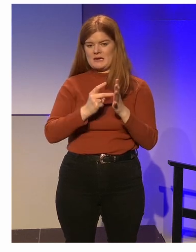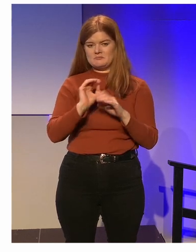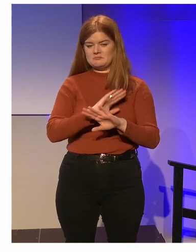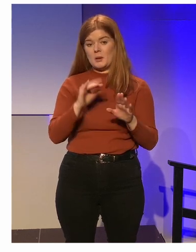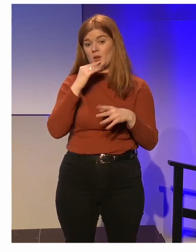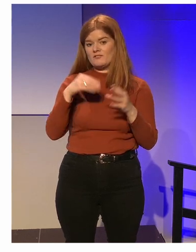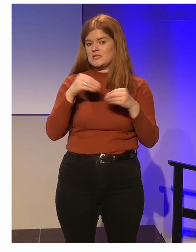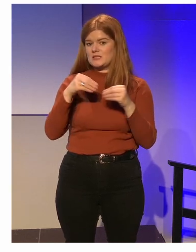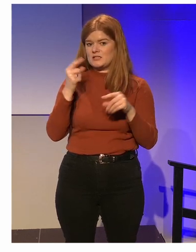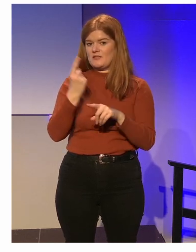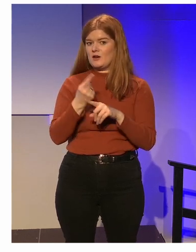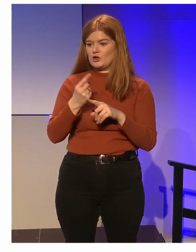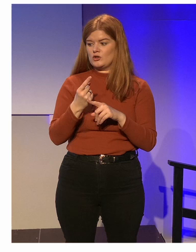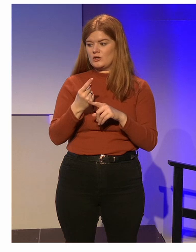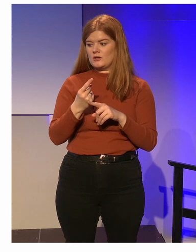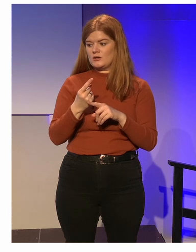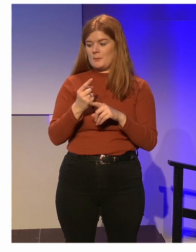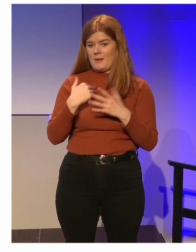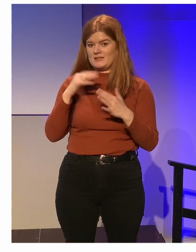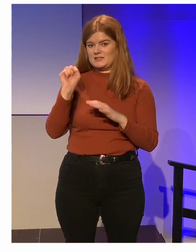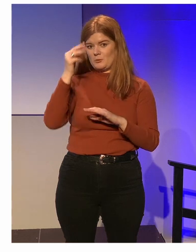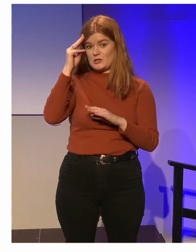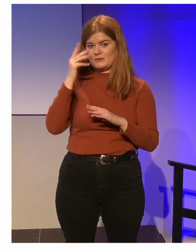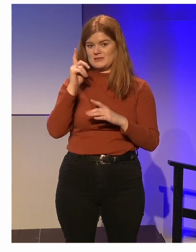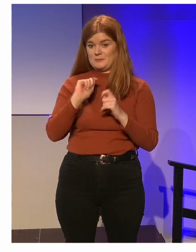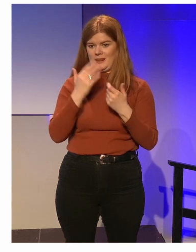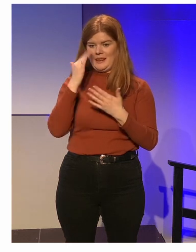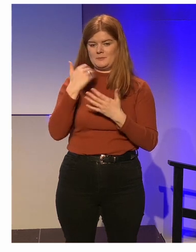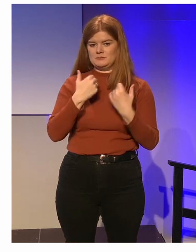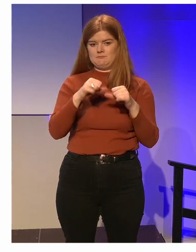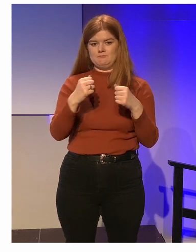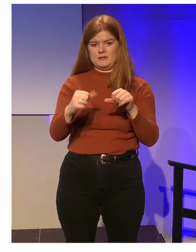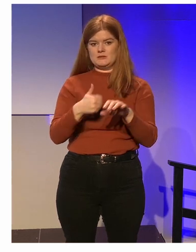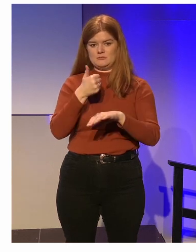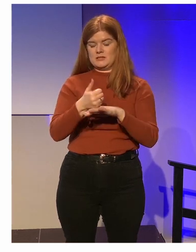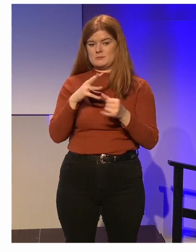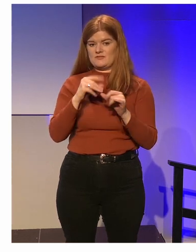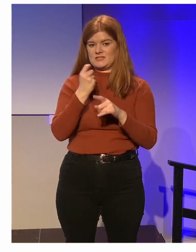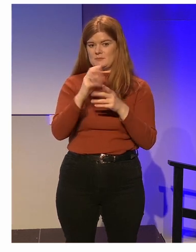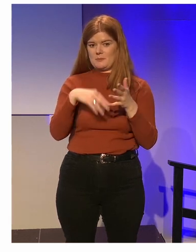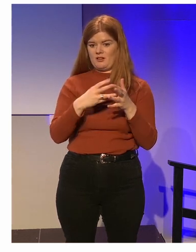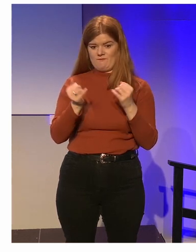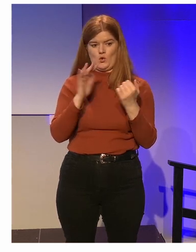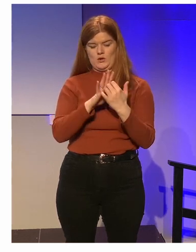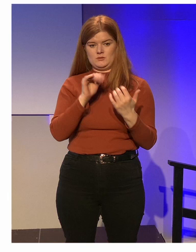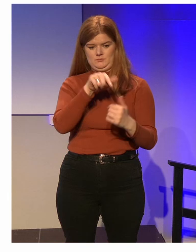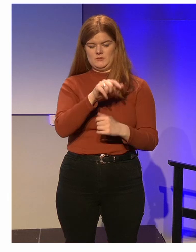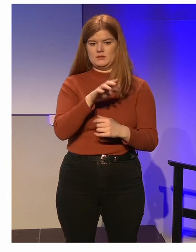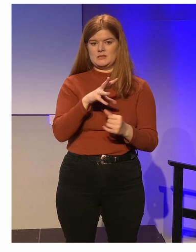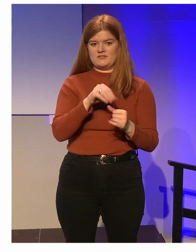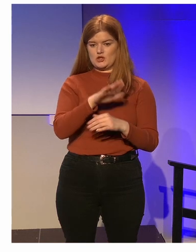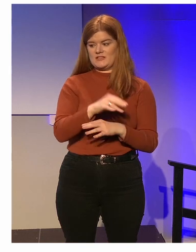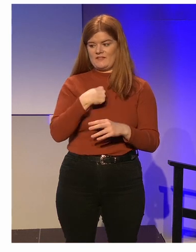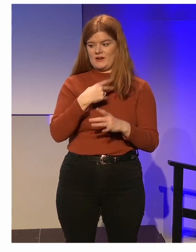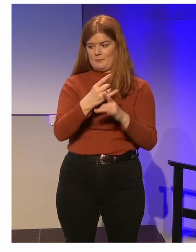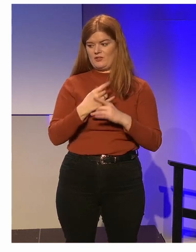the flexibility that my senior management team allow me to implement a very specific timetable that's for a specific child is really,